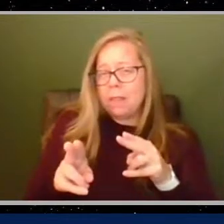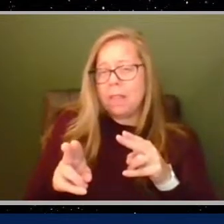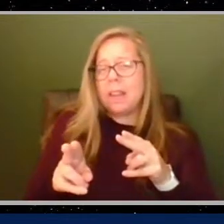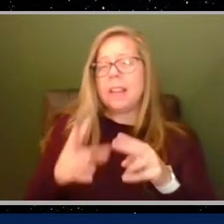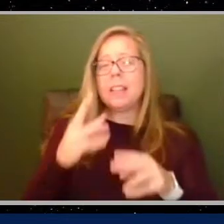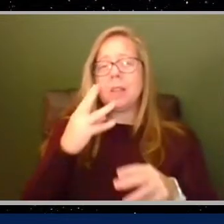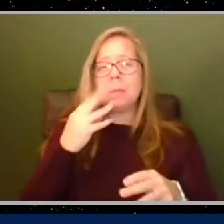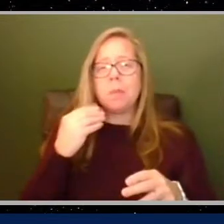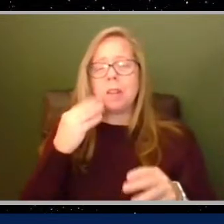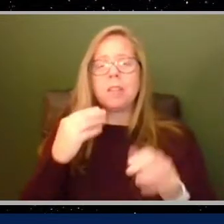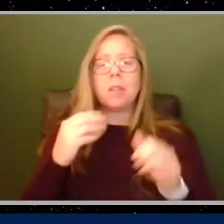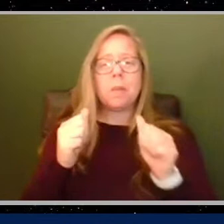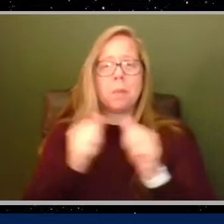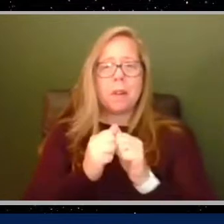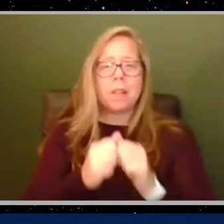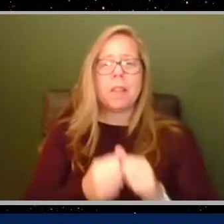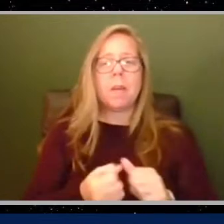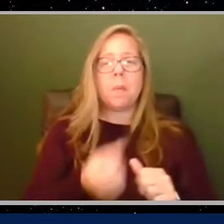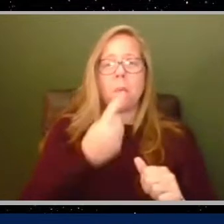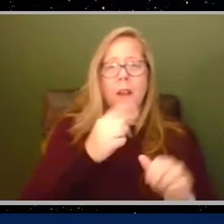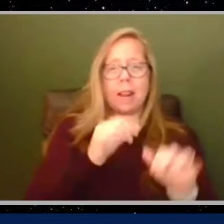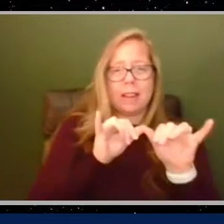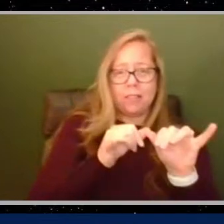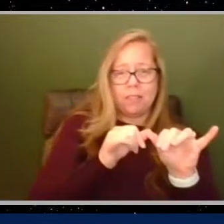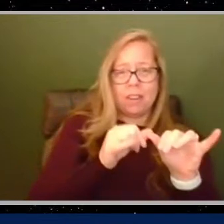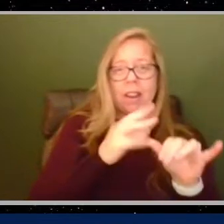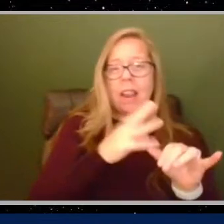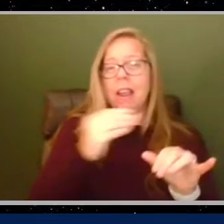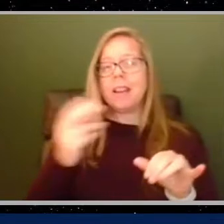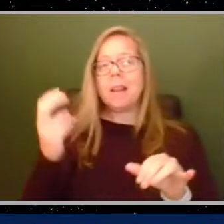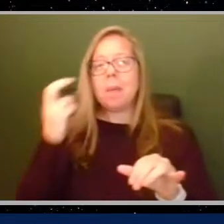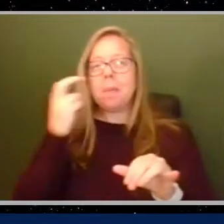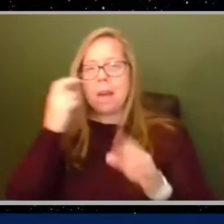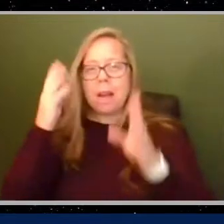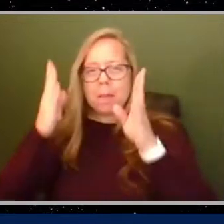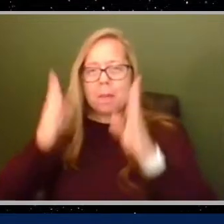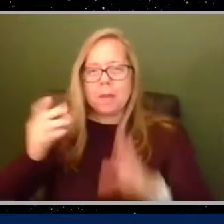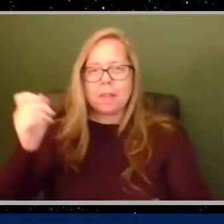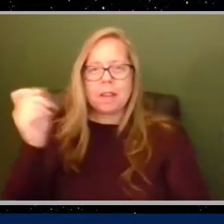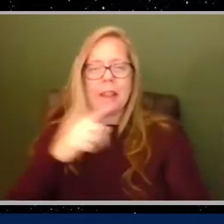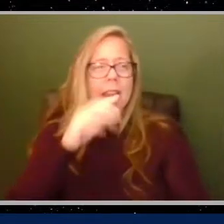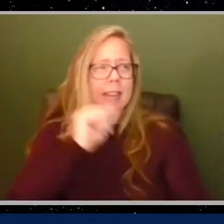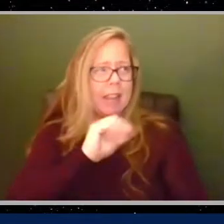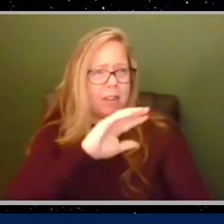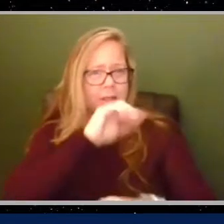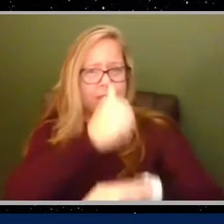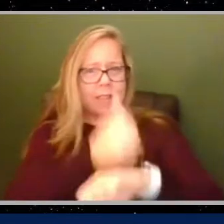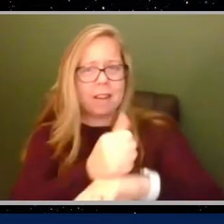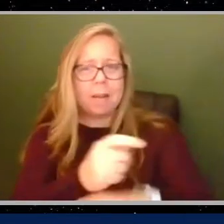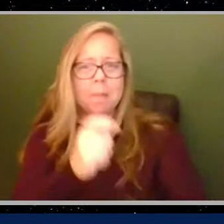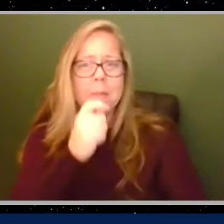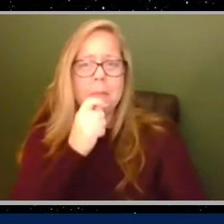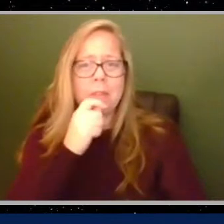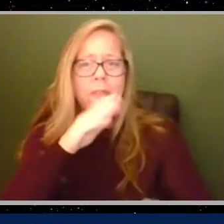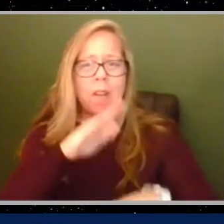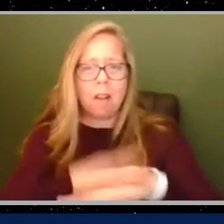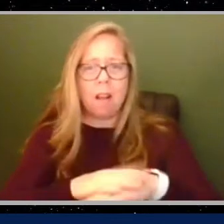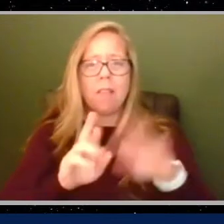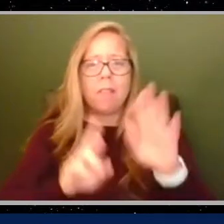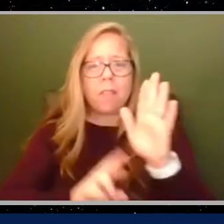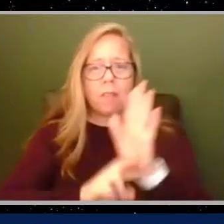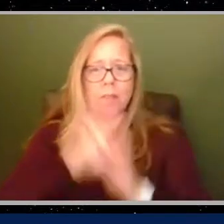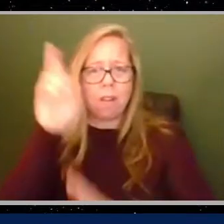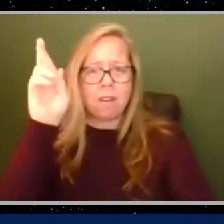with someone who is blind to say, hey, can you put a microphone on a spacecraft? And that